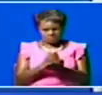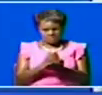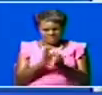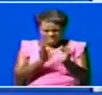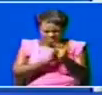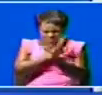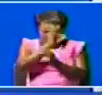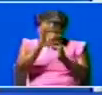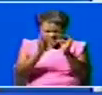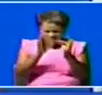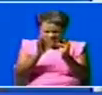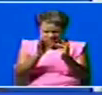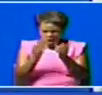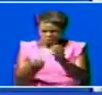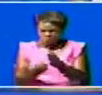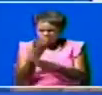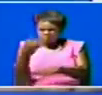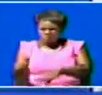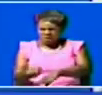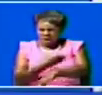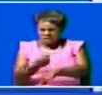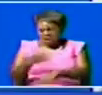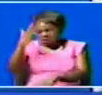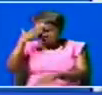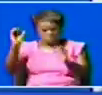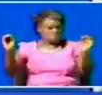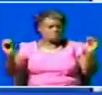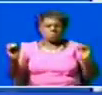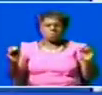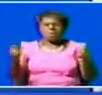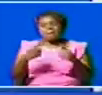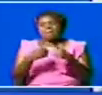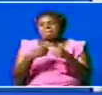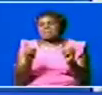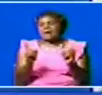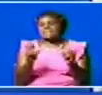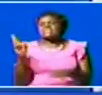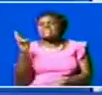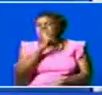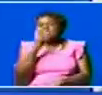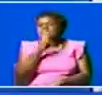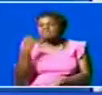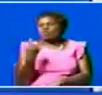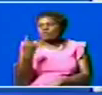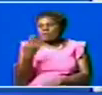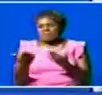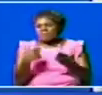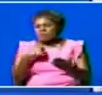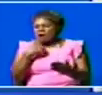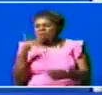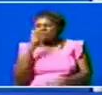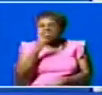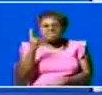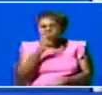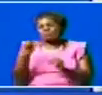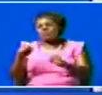exact cause of cancer that is known even to scientists. Mm-hmm. But we talk of risk factors. No. When you have this risk factor,